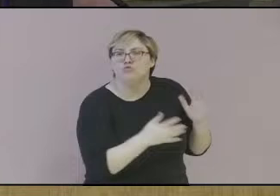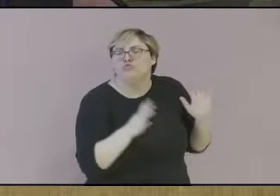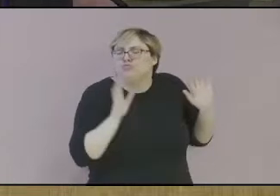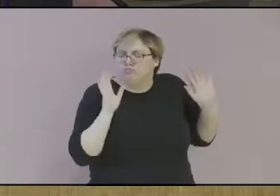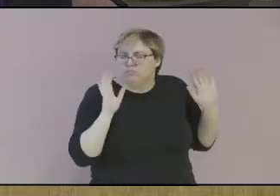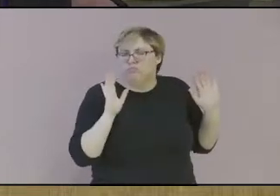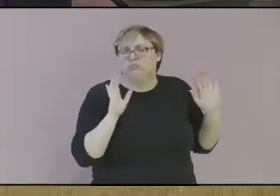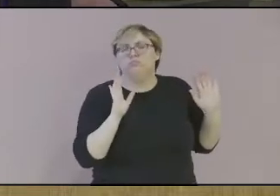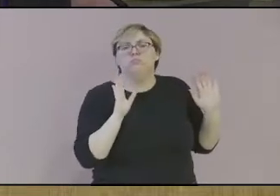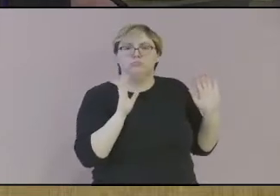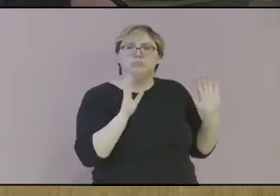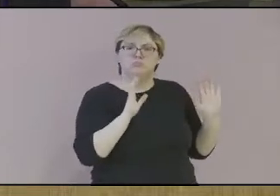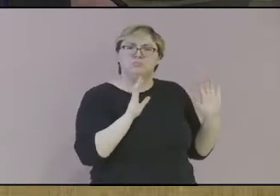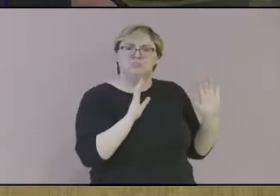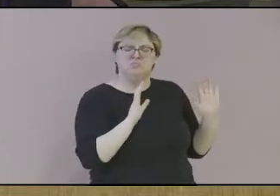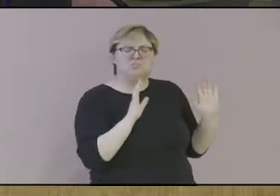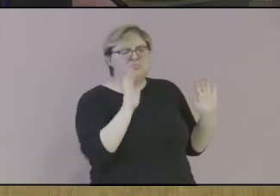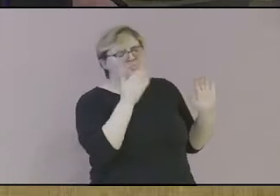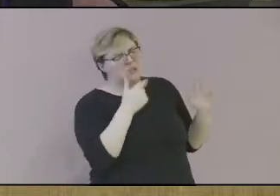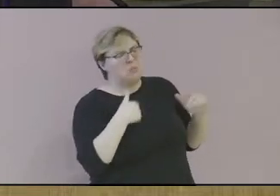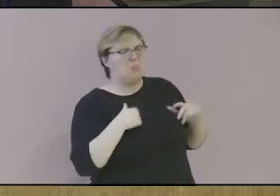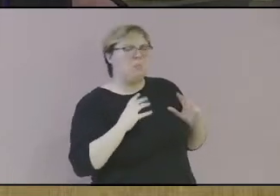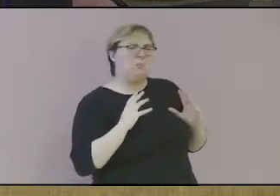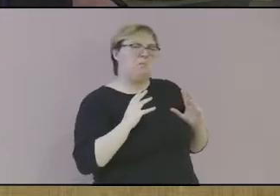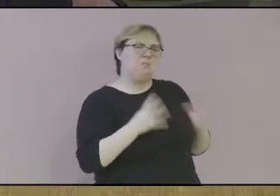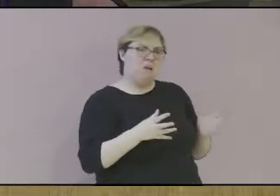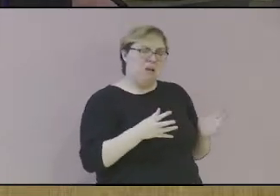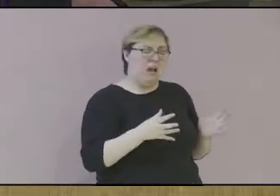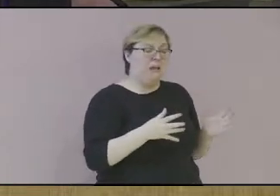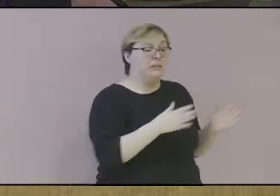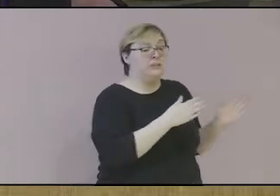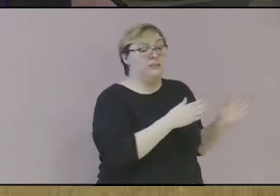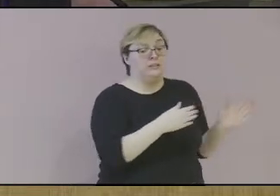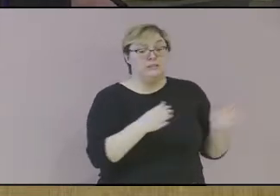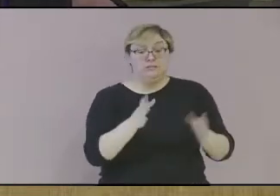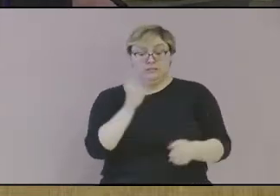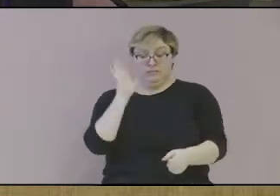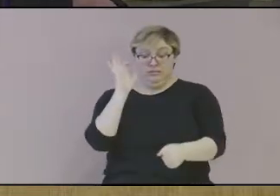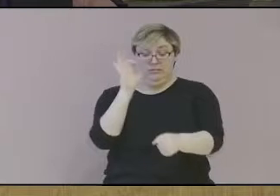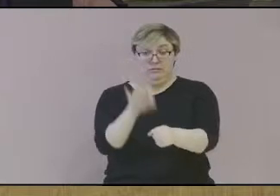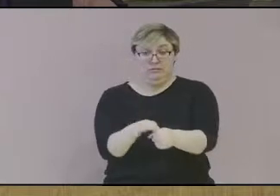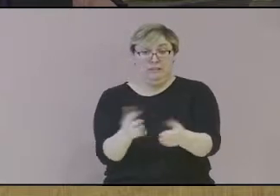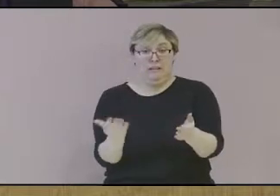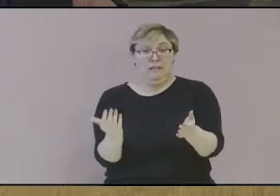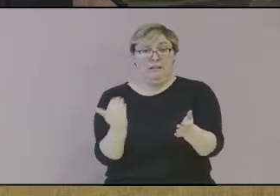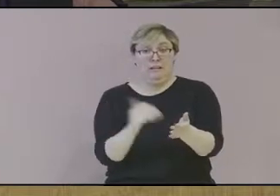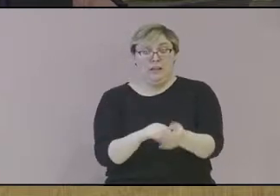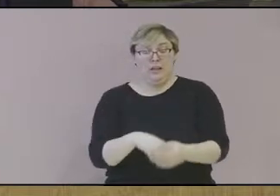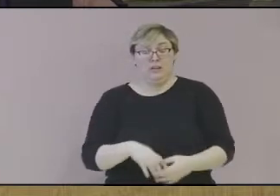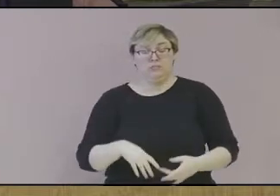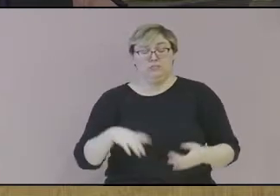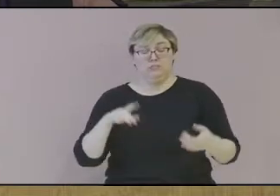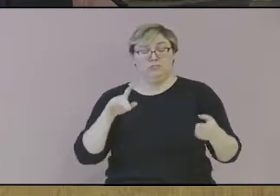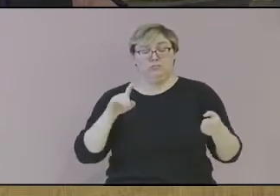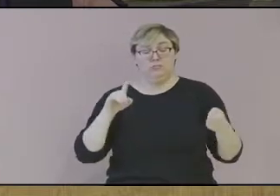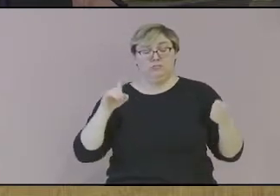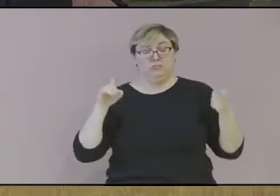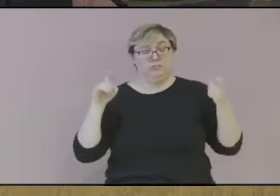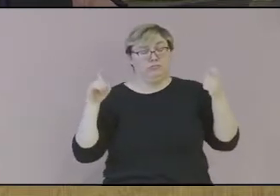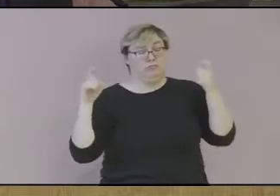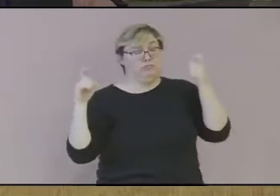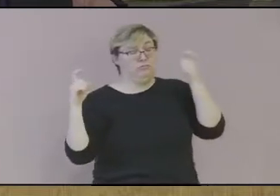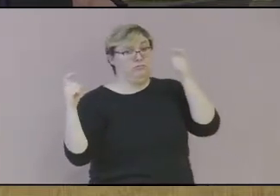they saw in the first administration. Now, since then, a lot of things have changed and escalated that we didn't see in the